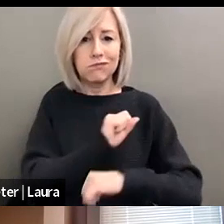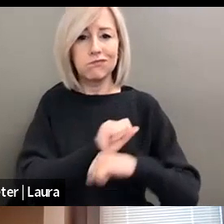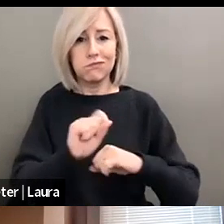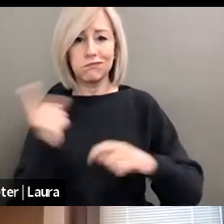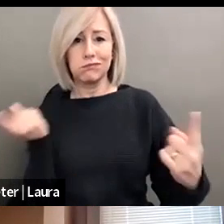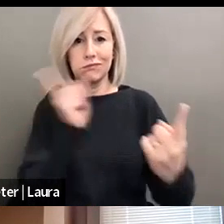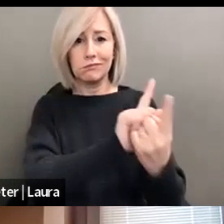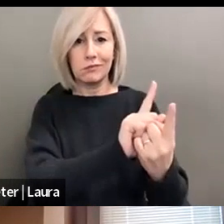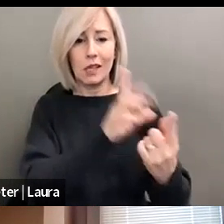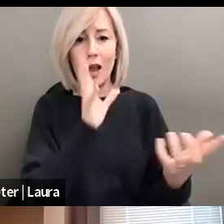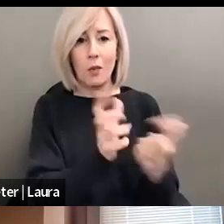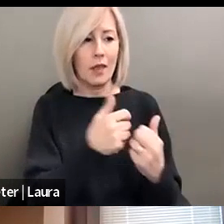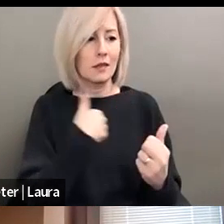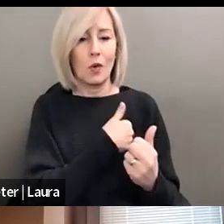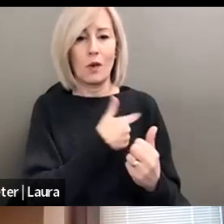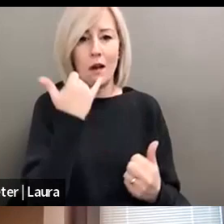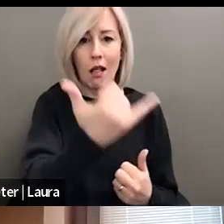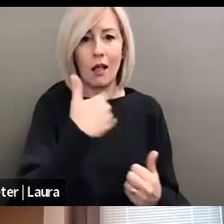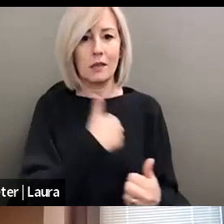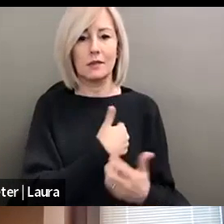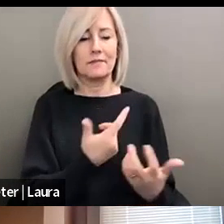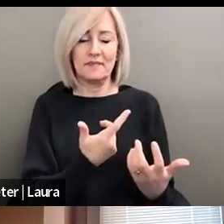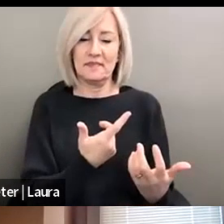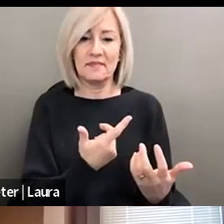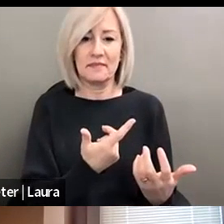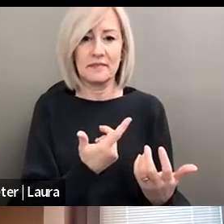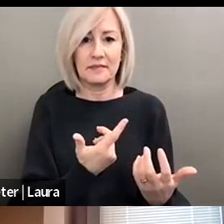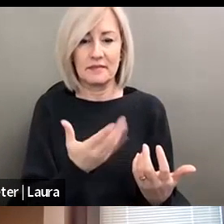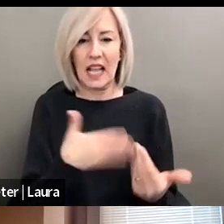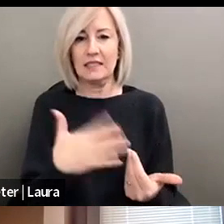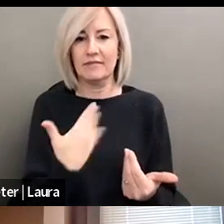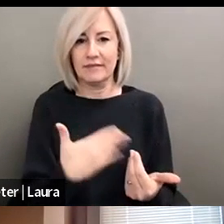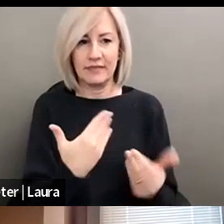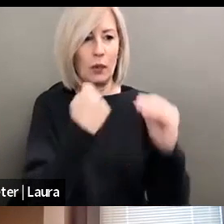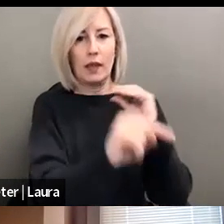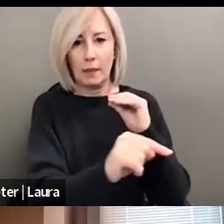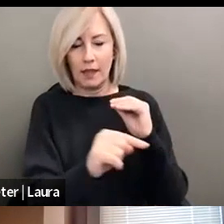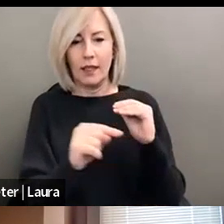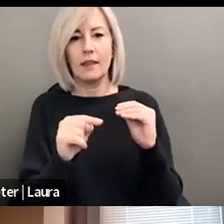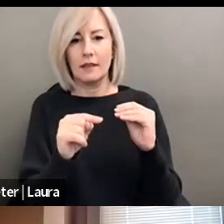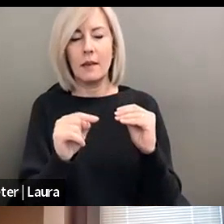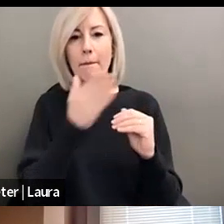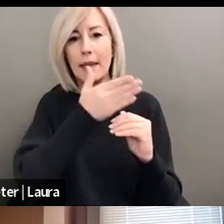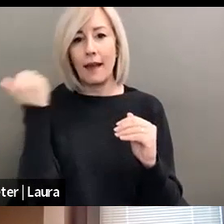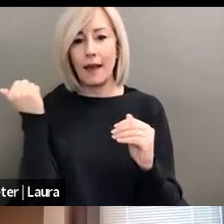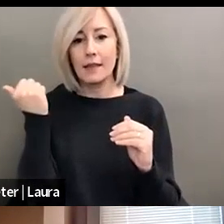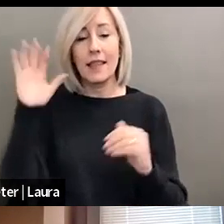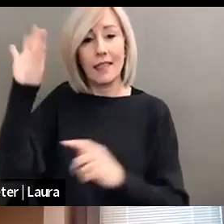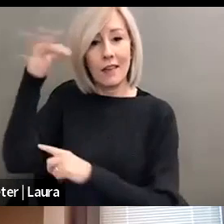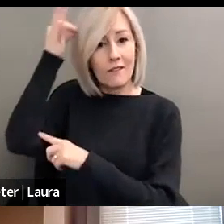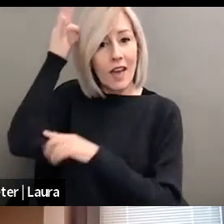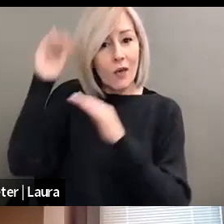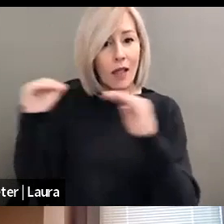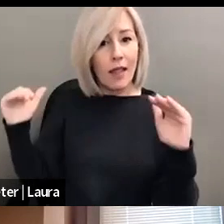us and talk to us, or get a hold of us, or call us and email, because the federal